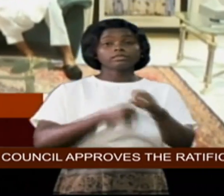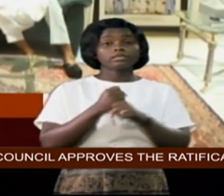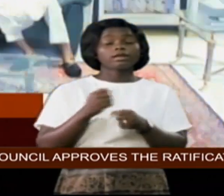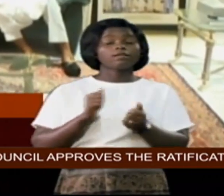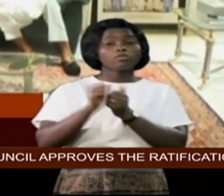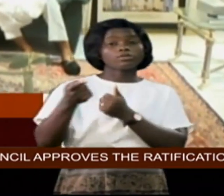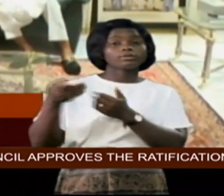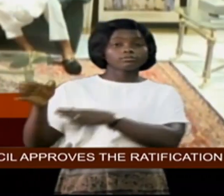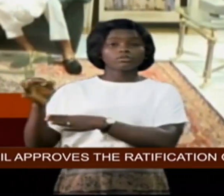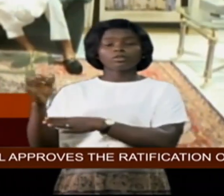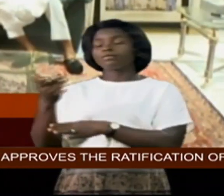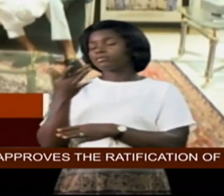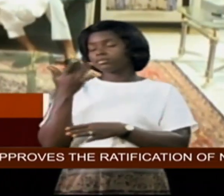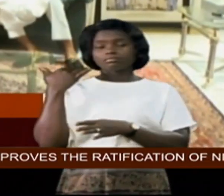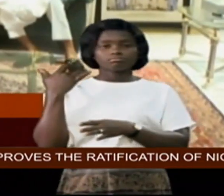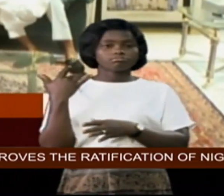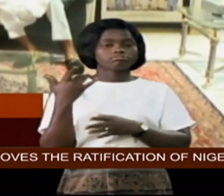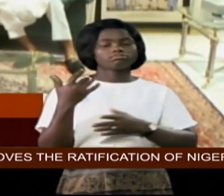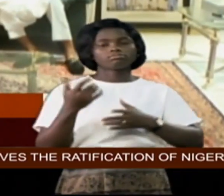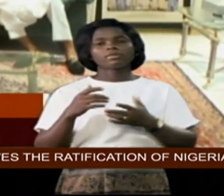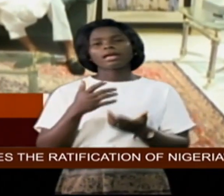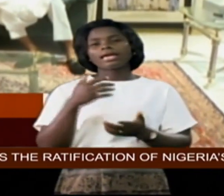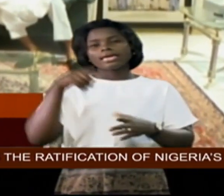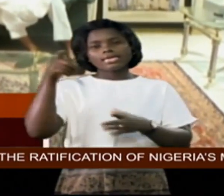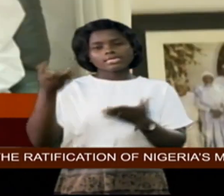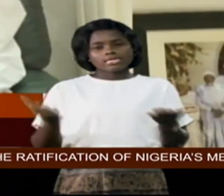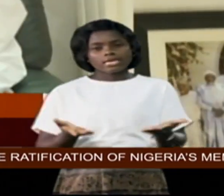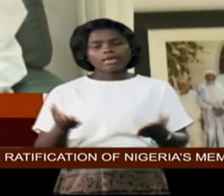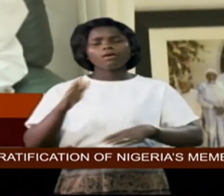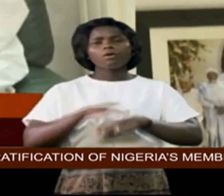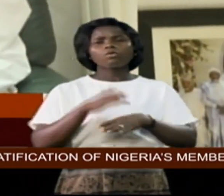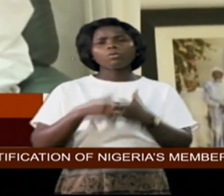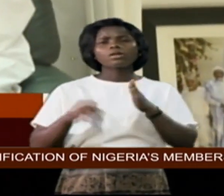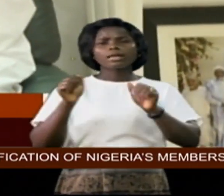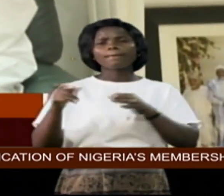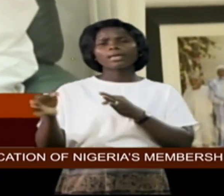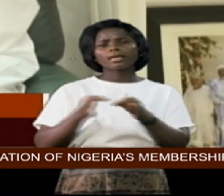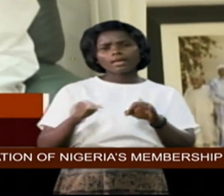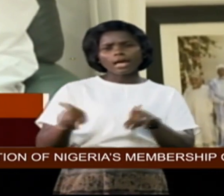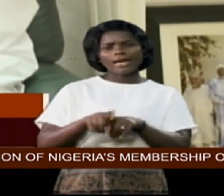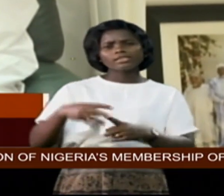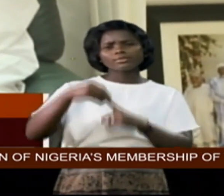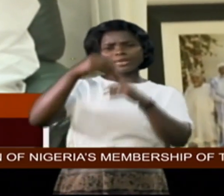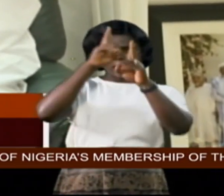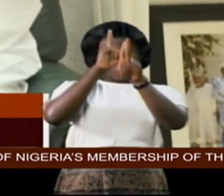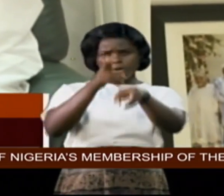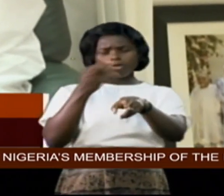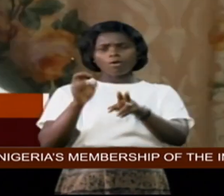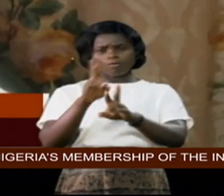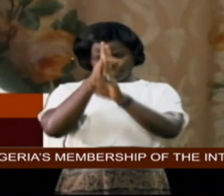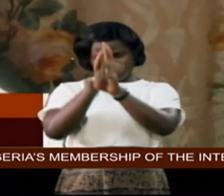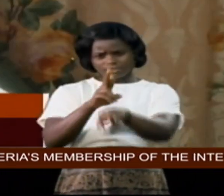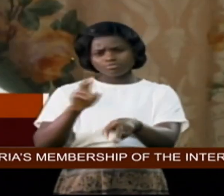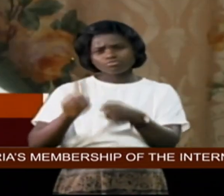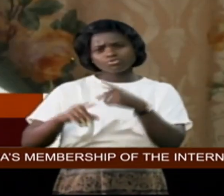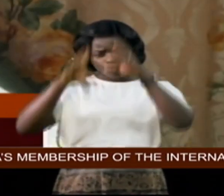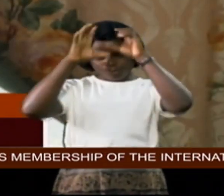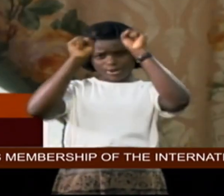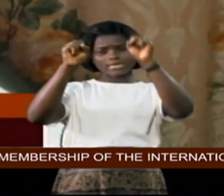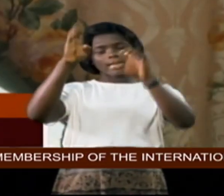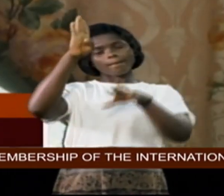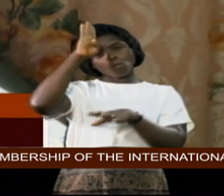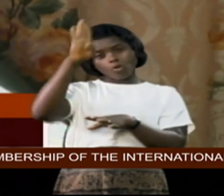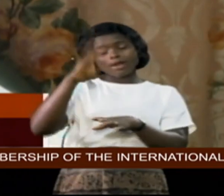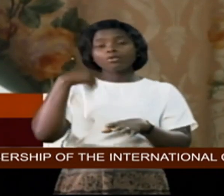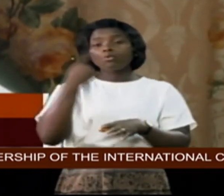state government. He is here on what could best be described as a special honor of respect to President Muhammadu Buhari, whom